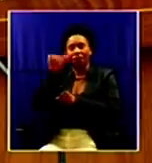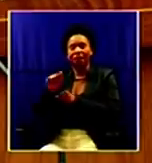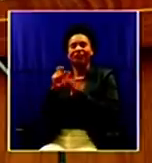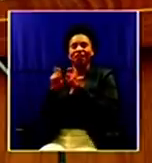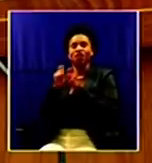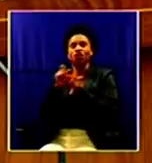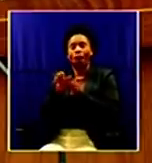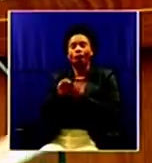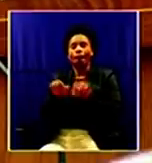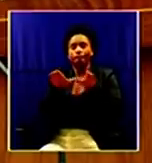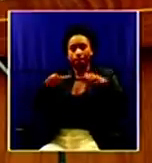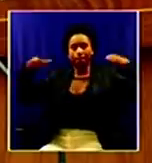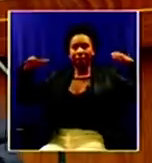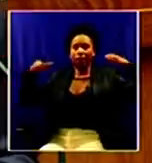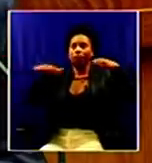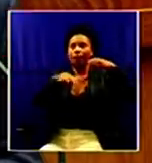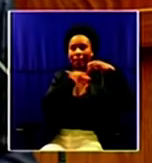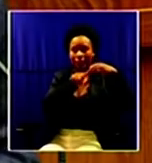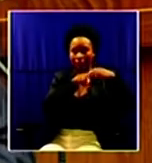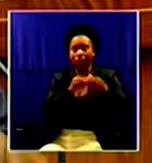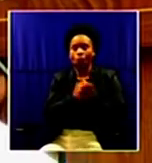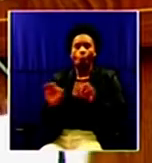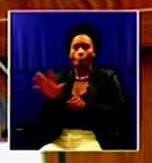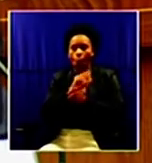of March 2021, companies